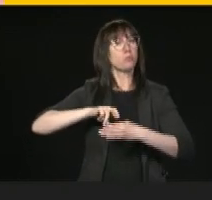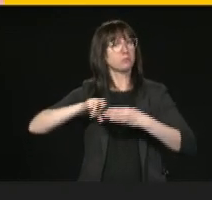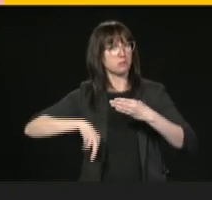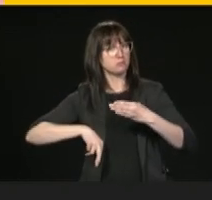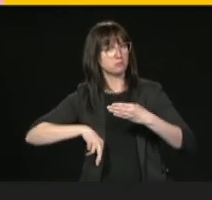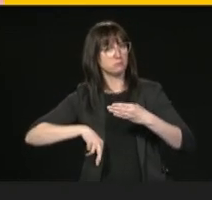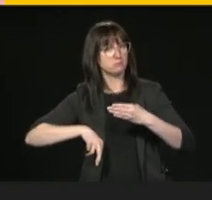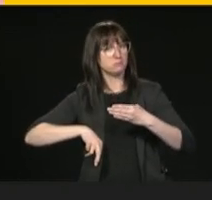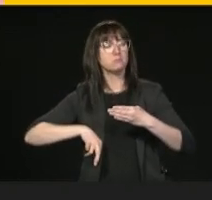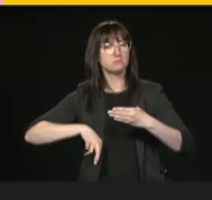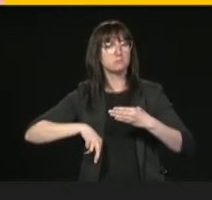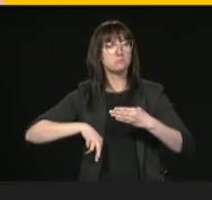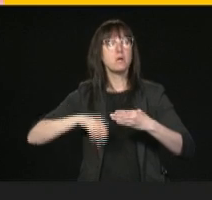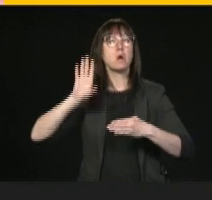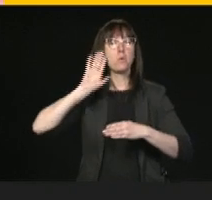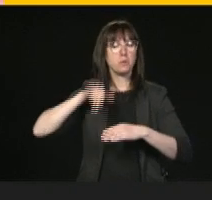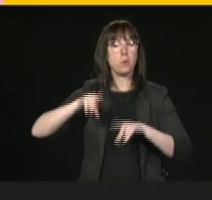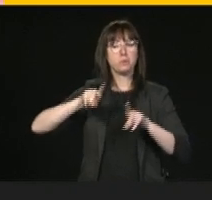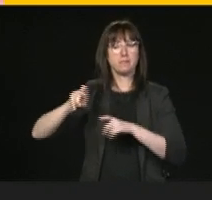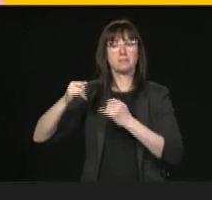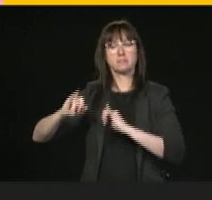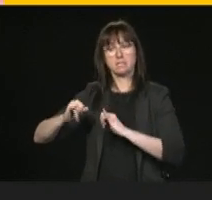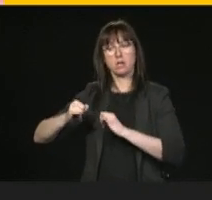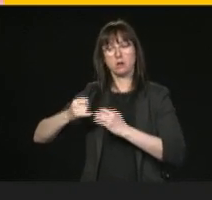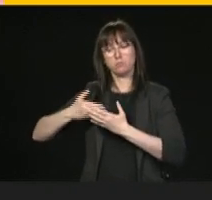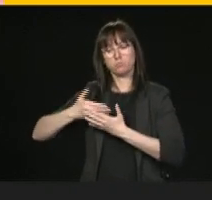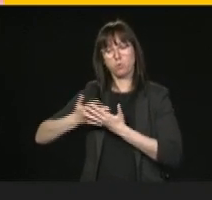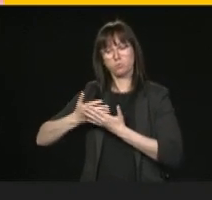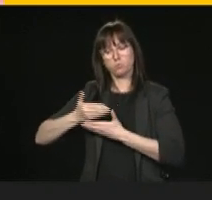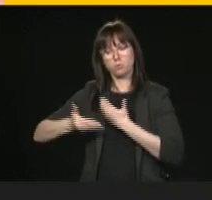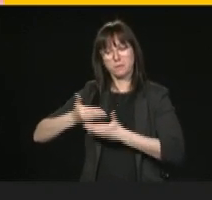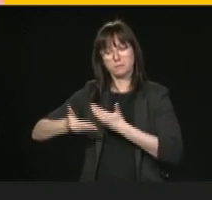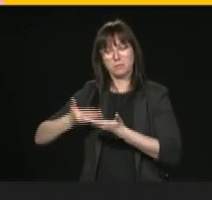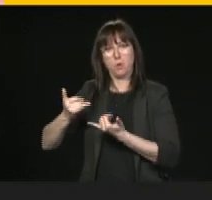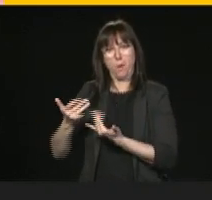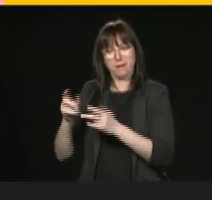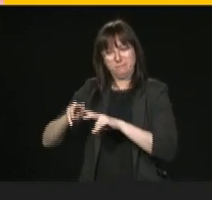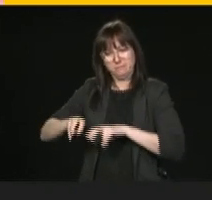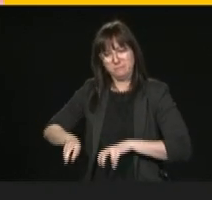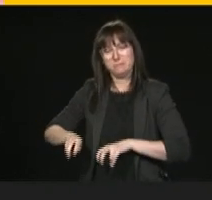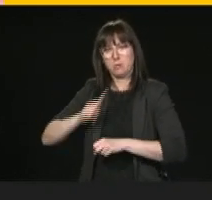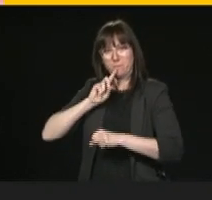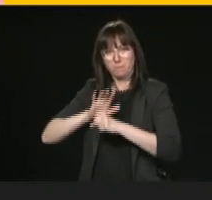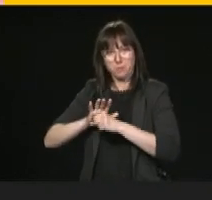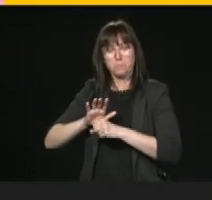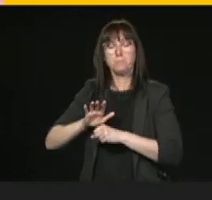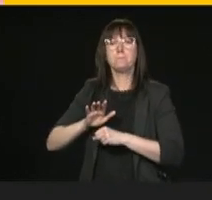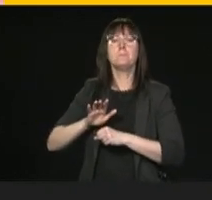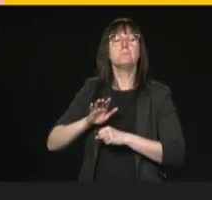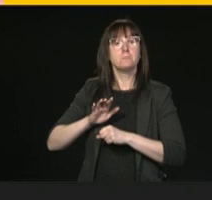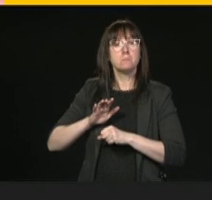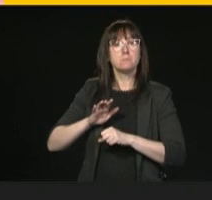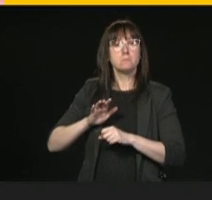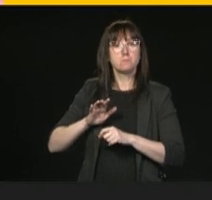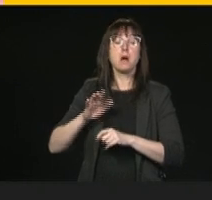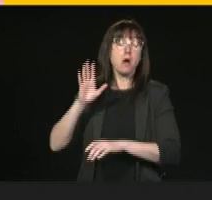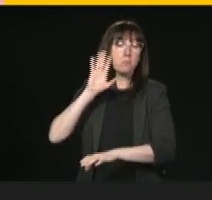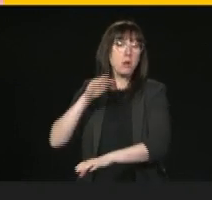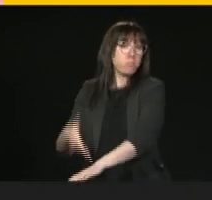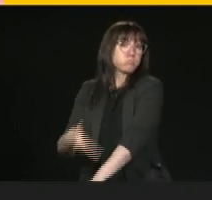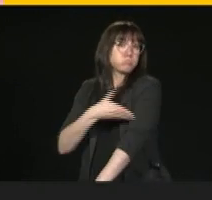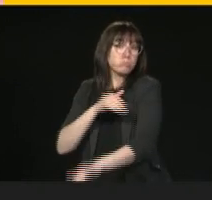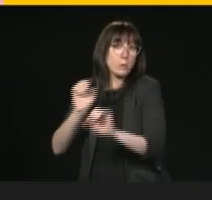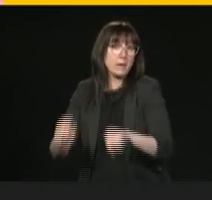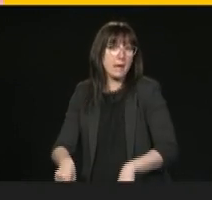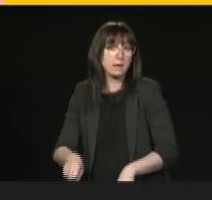still in play, as they say, that are still being waiting to be analyzed. And of course, we can do better. And I think the provinces are stepping up. I'm